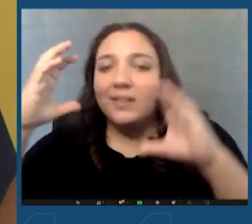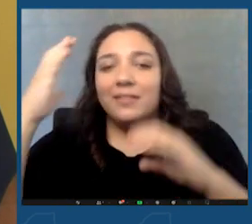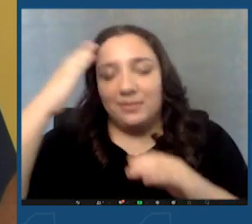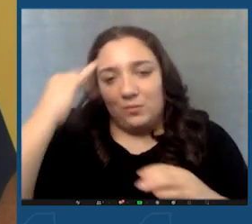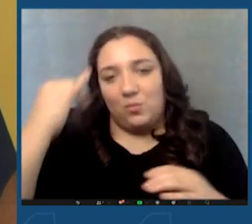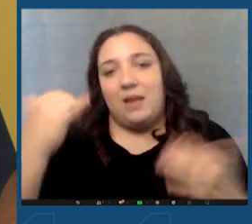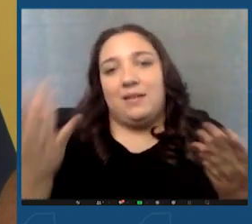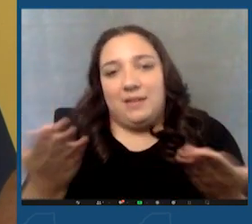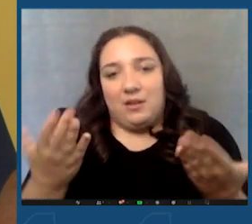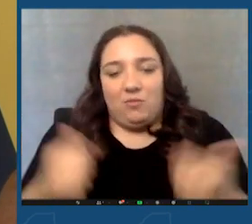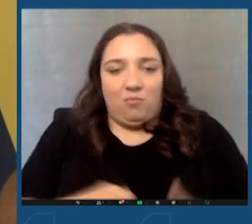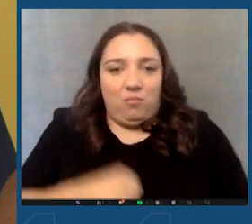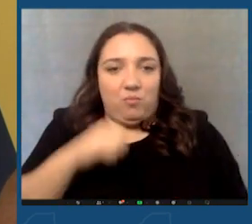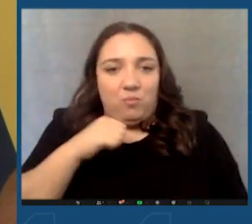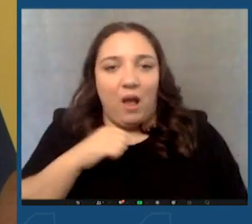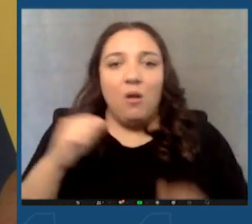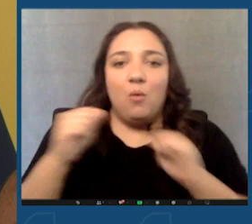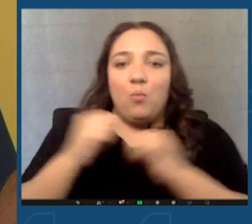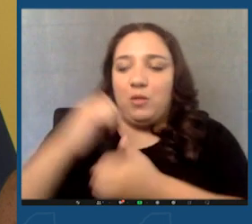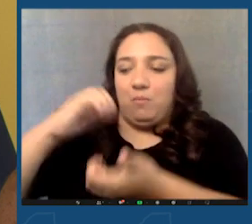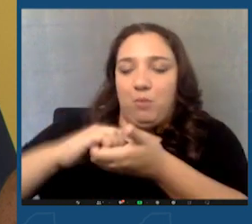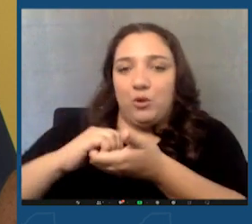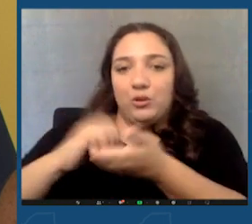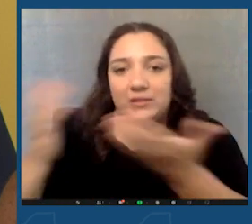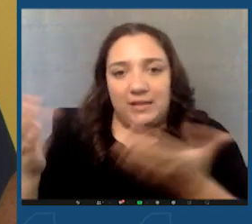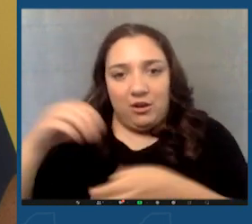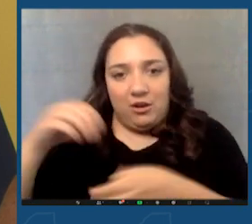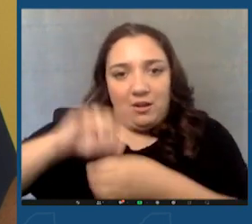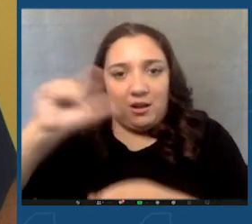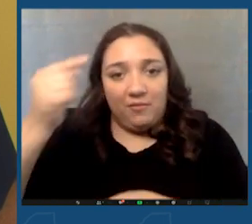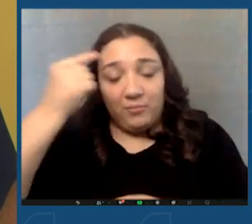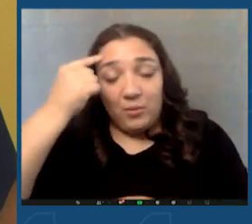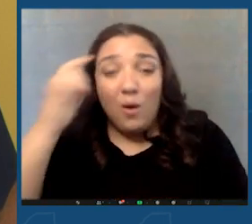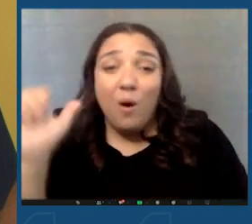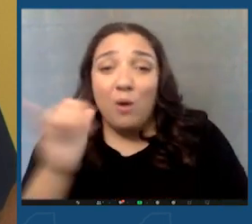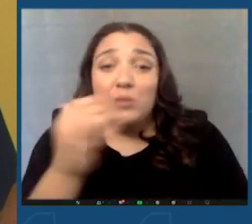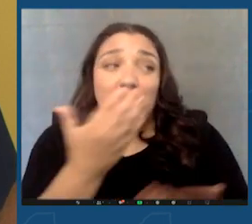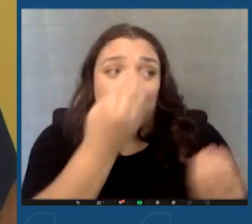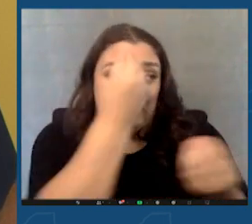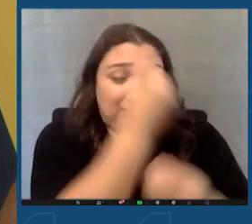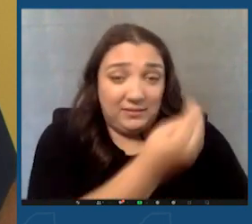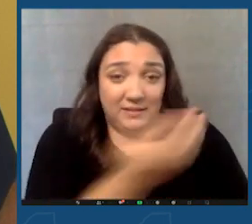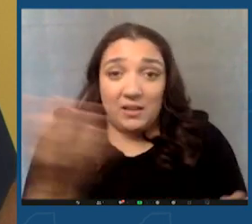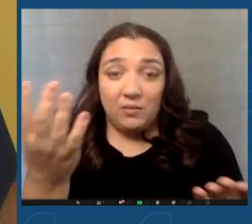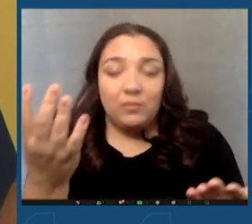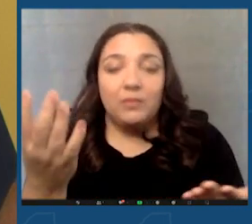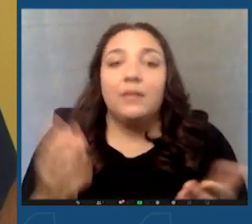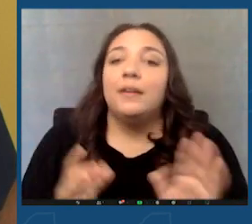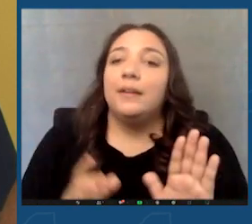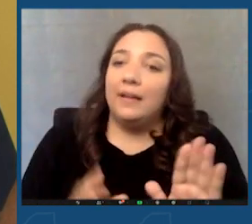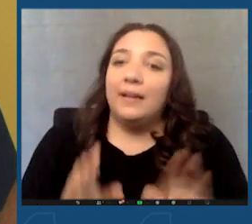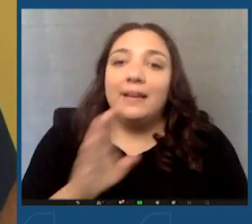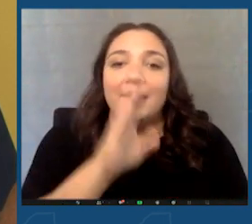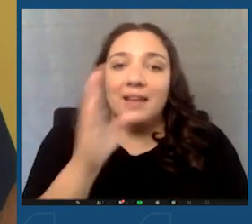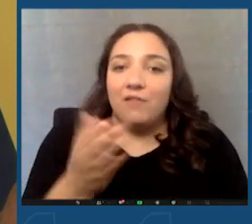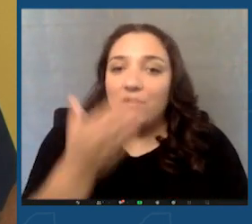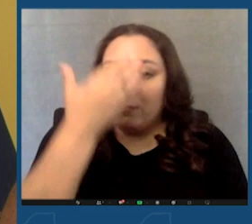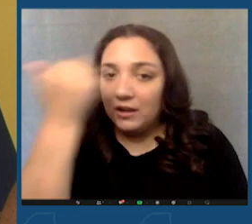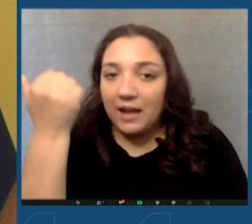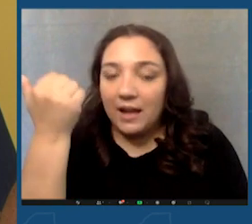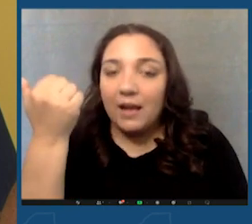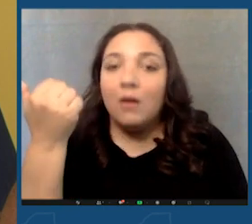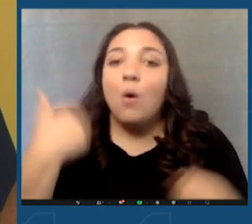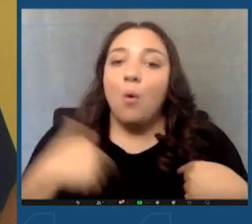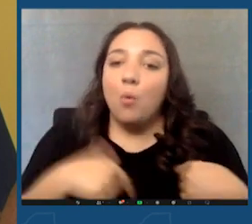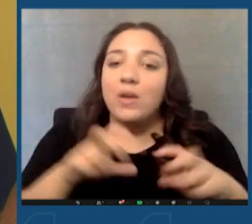with great partners in government. And I want to tell everybody once again, never forget who we're investing in.